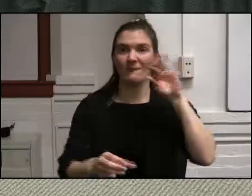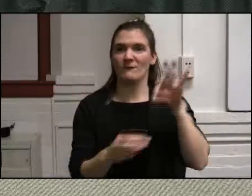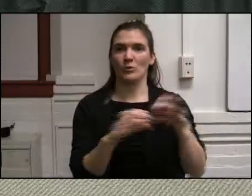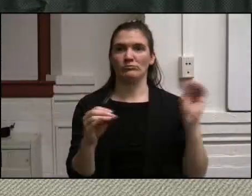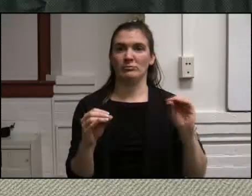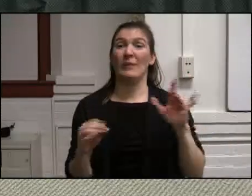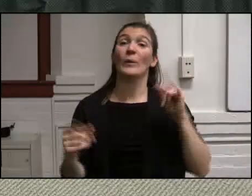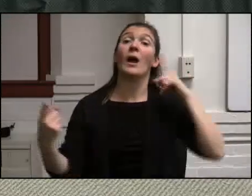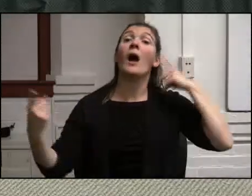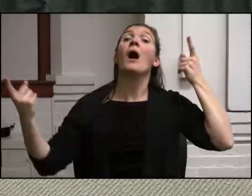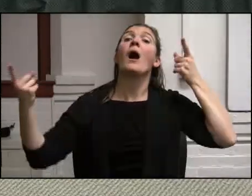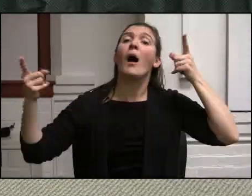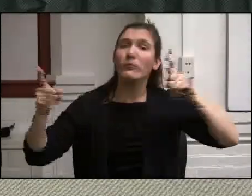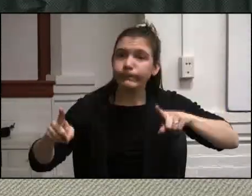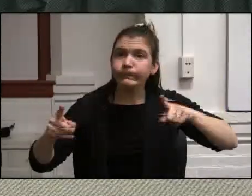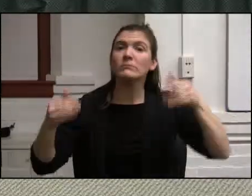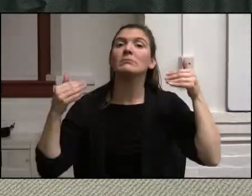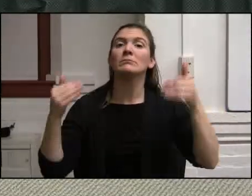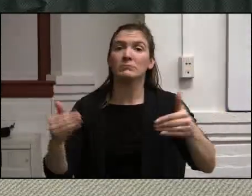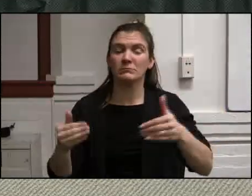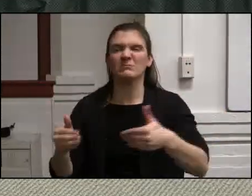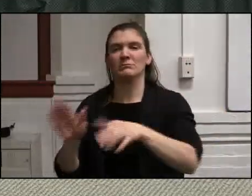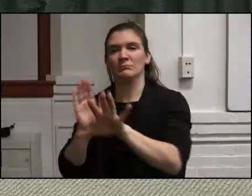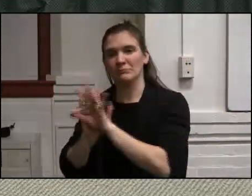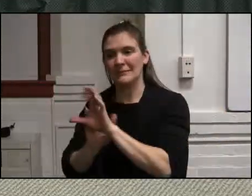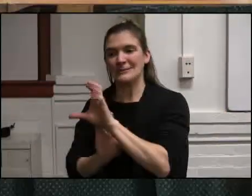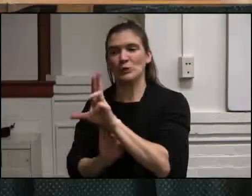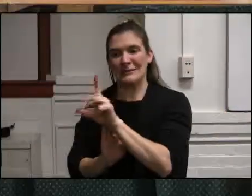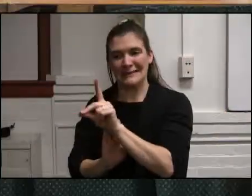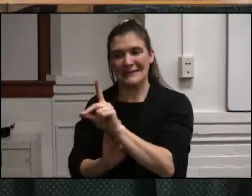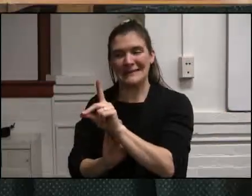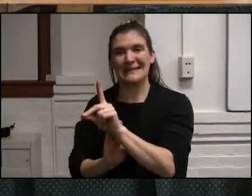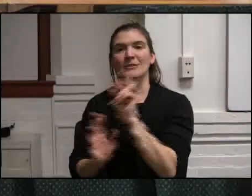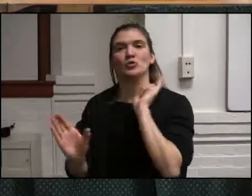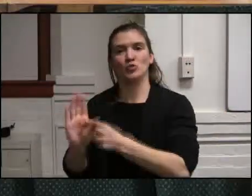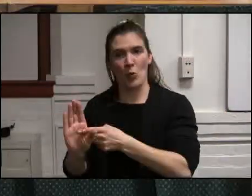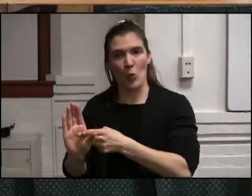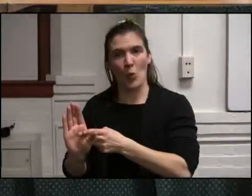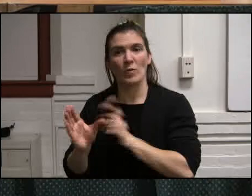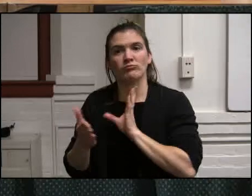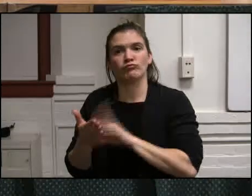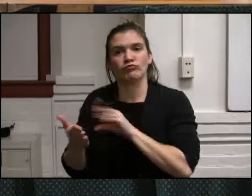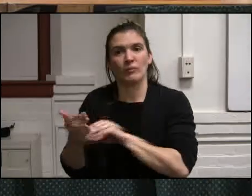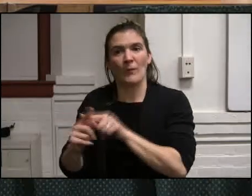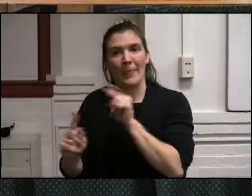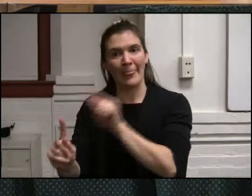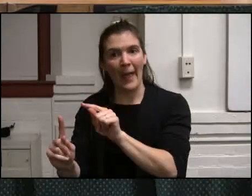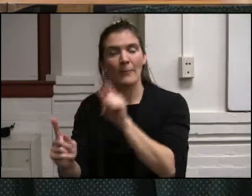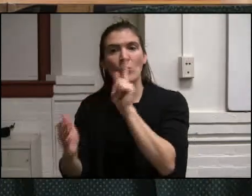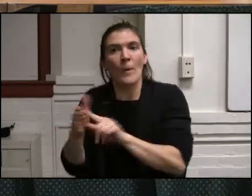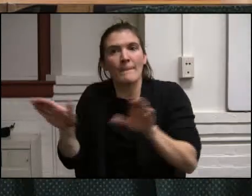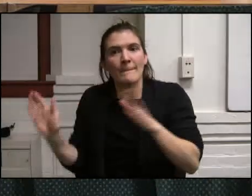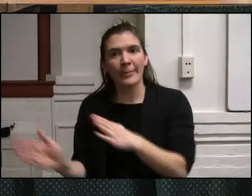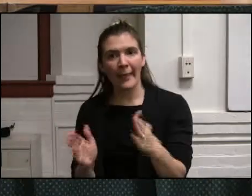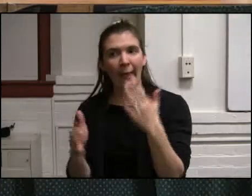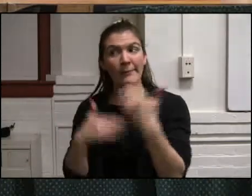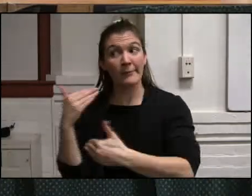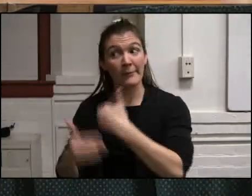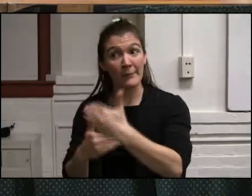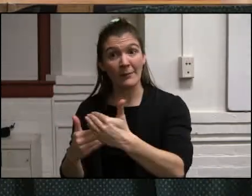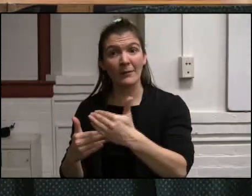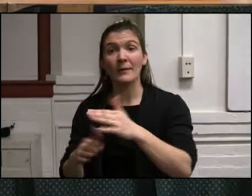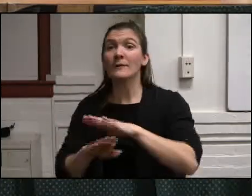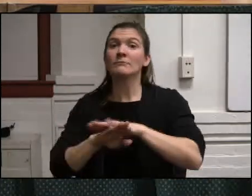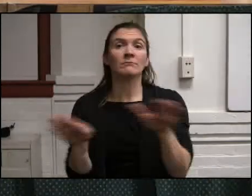that consensus was to go with the CUD, to gain knowledge from them of what they were doing in